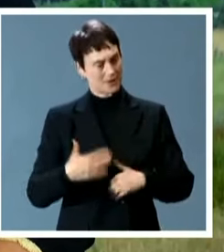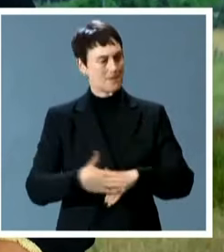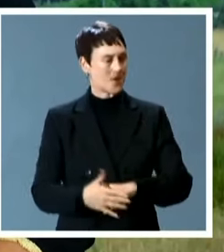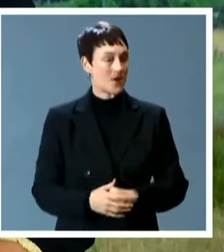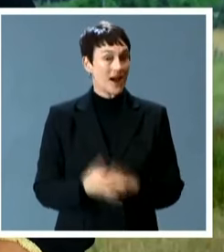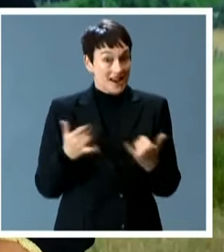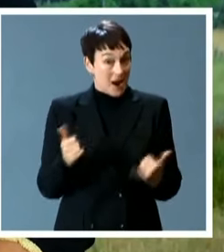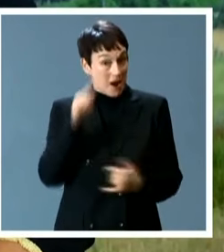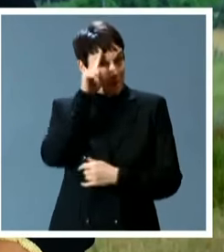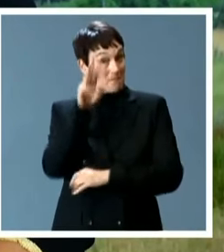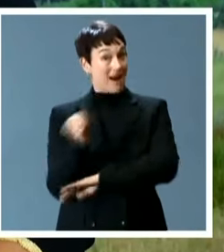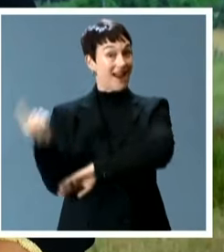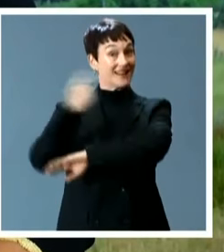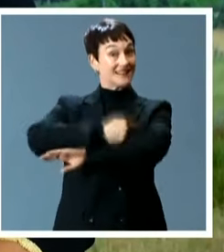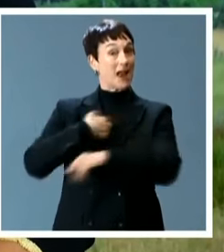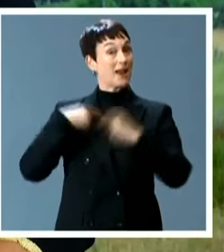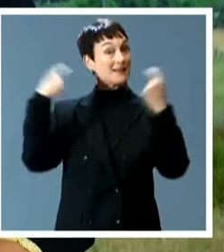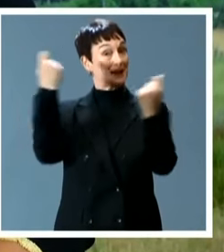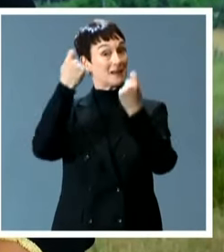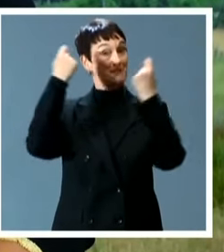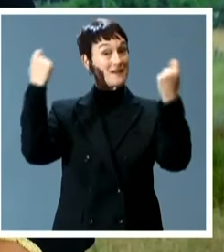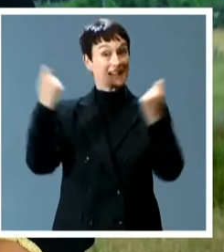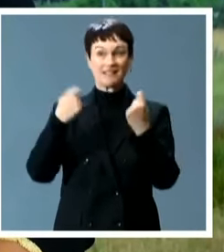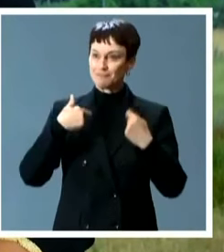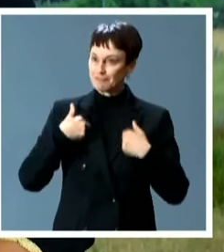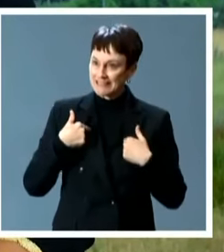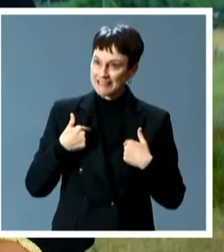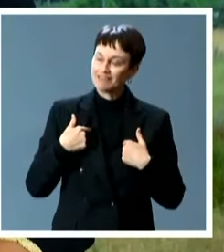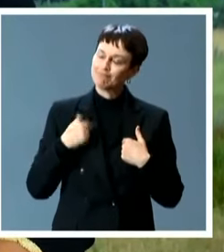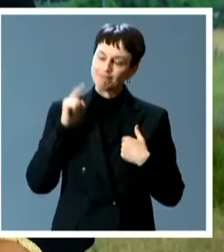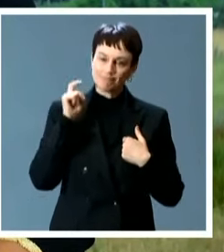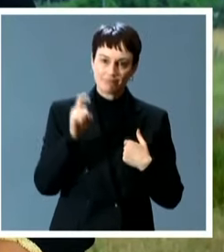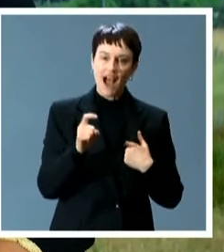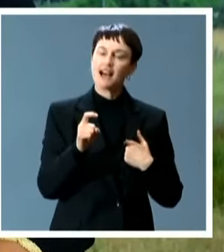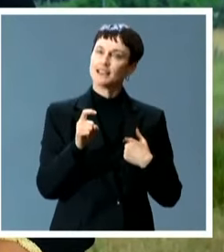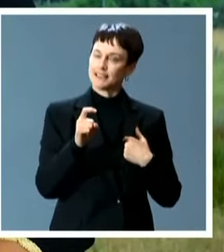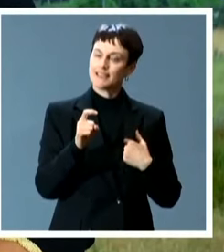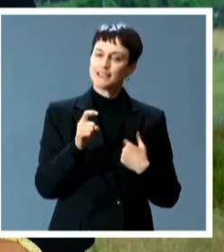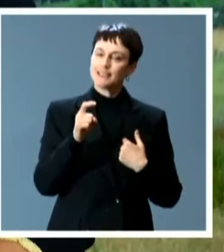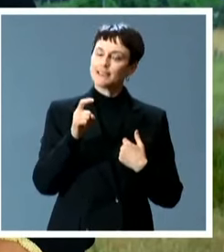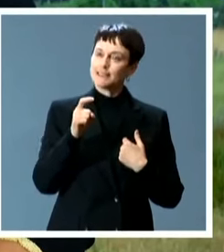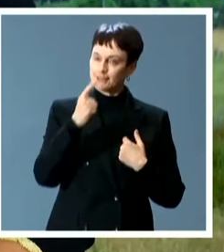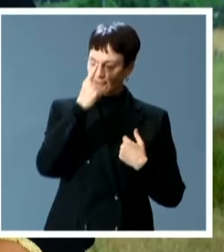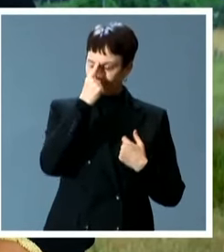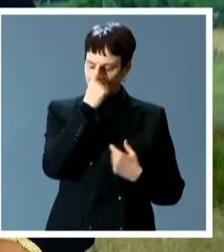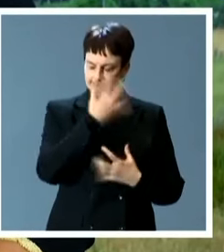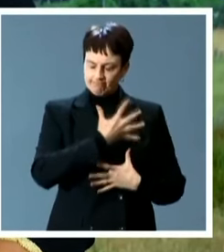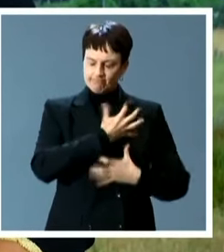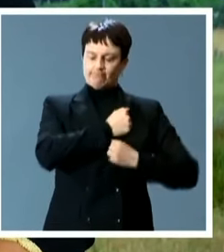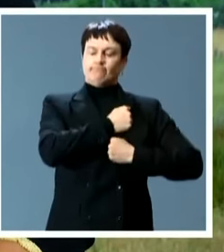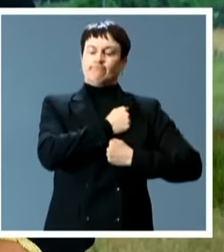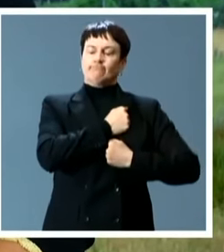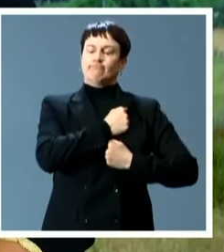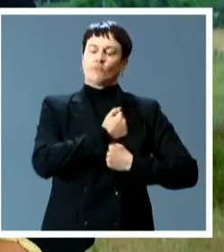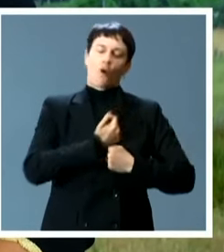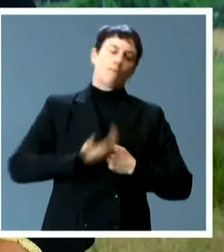of COVID, let us take inspiration from Madiba's legacy and seize this